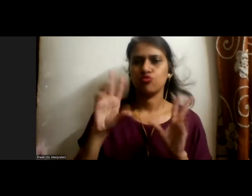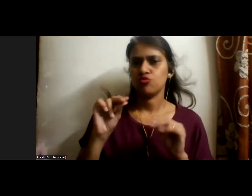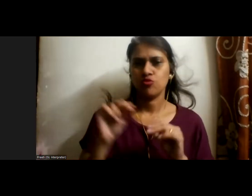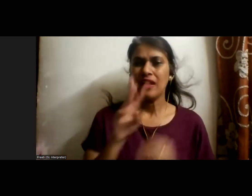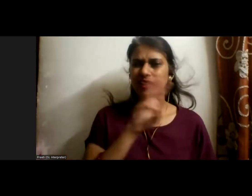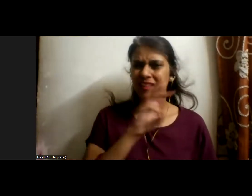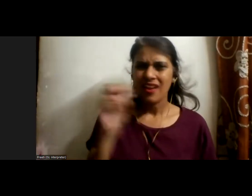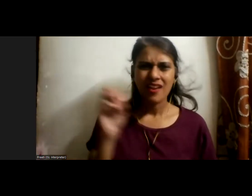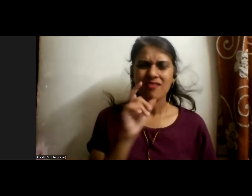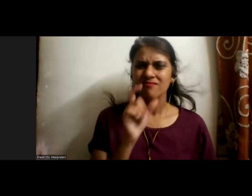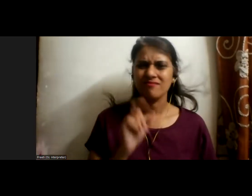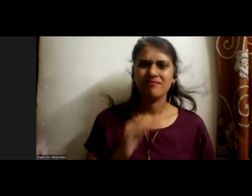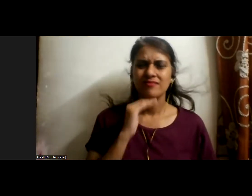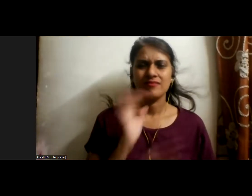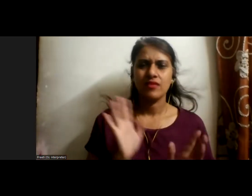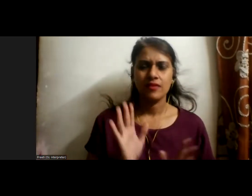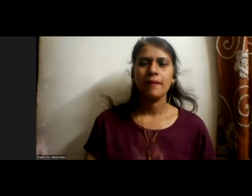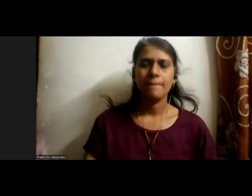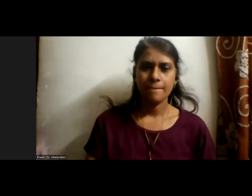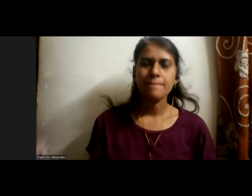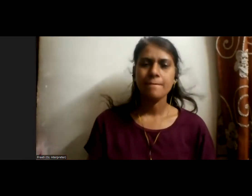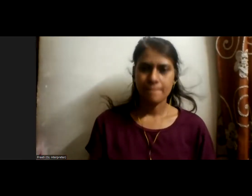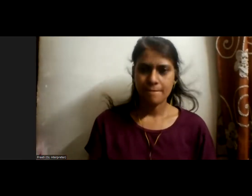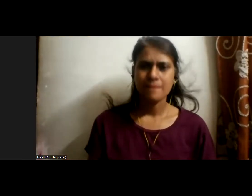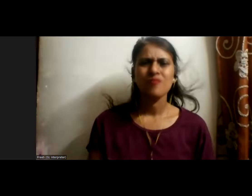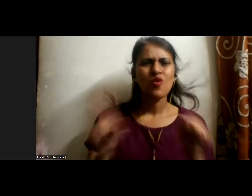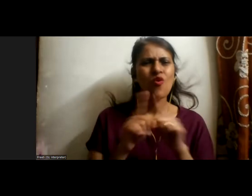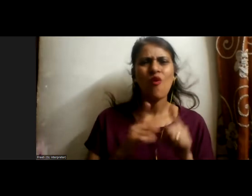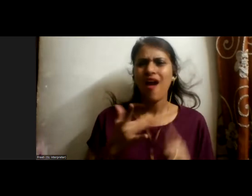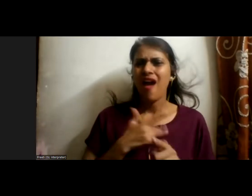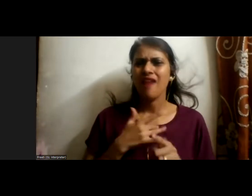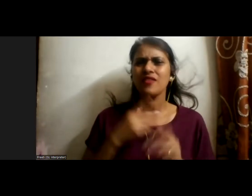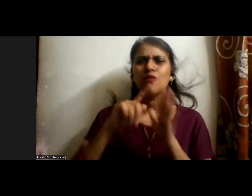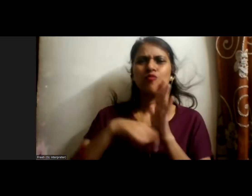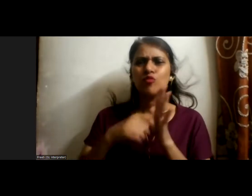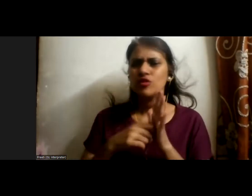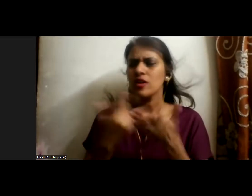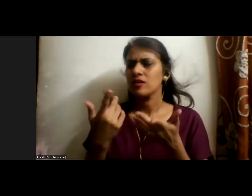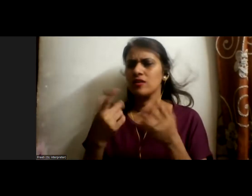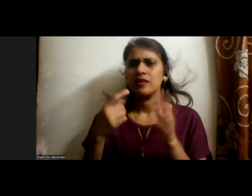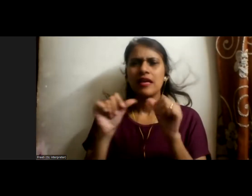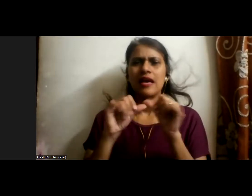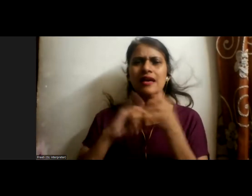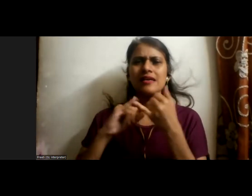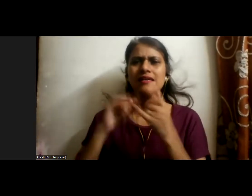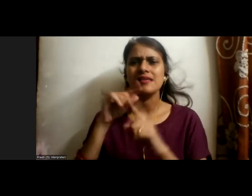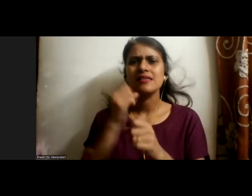and all of us for our assignments and for our projects are used to of